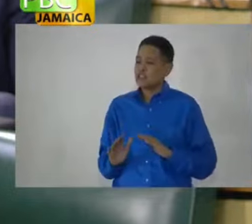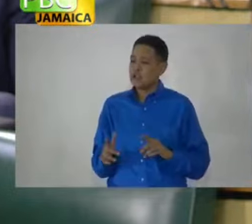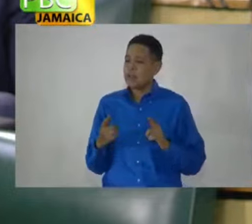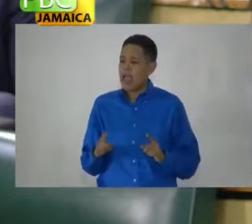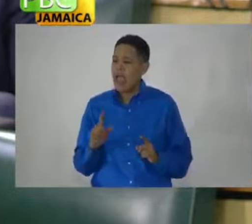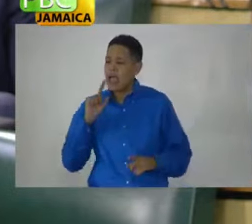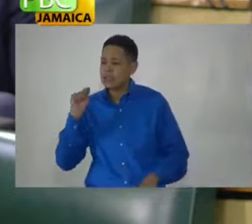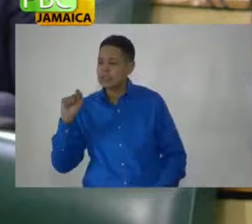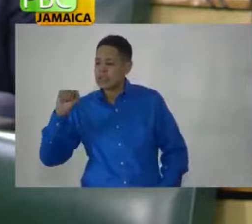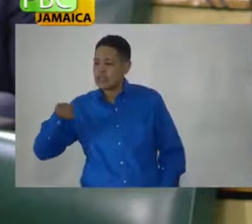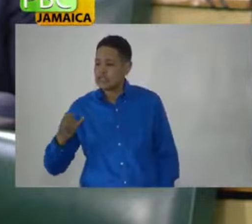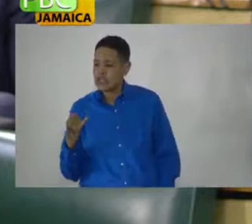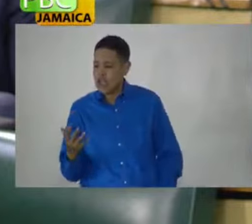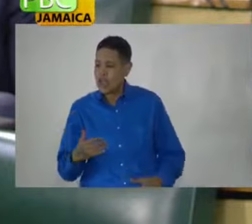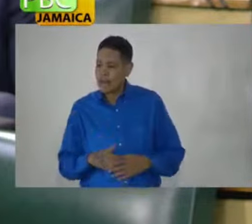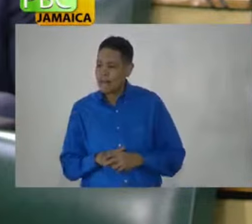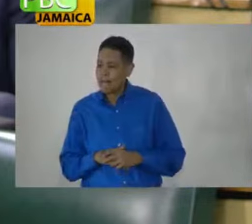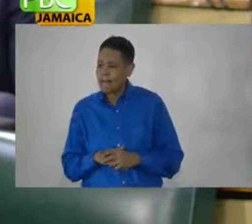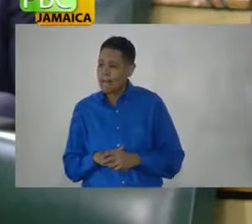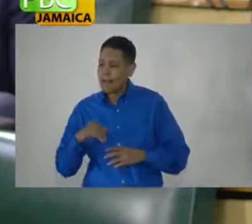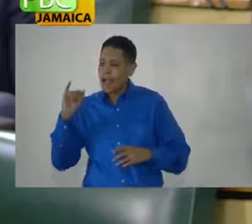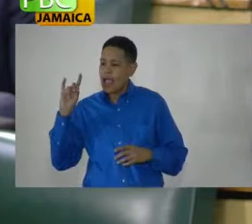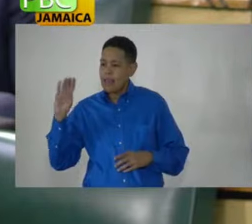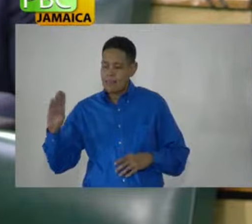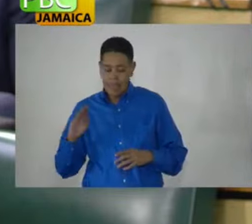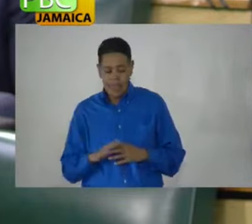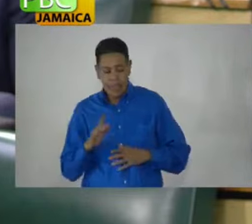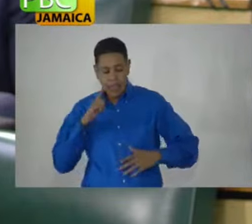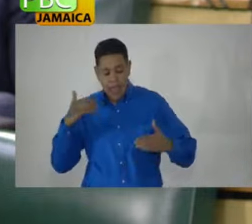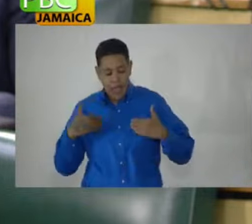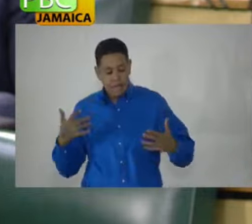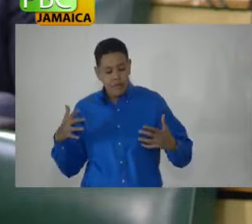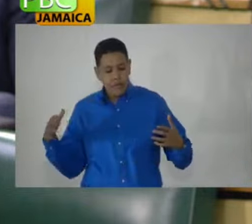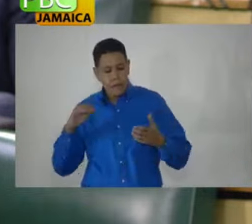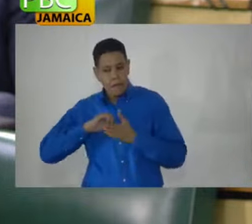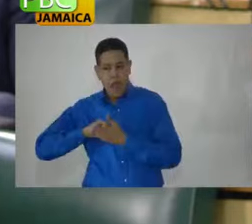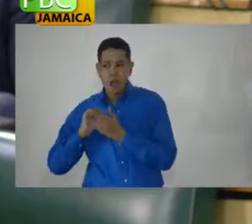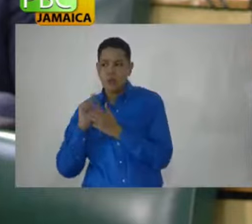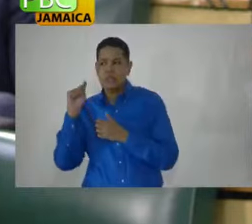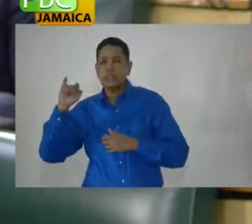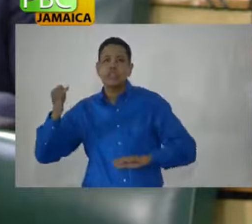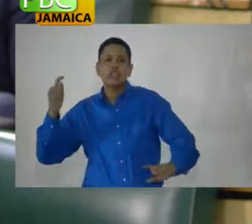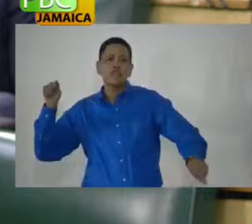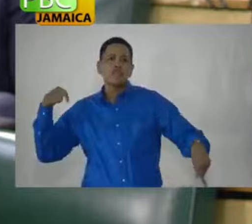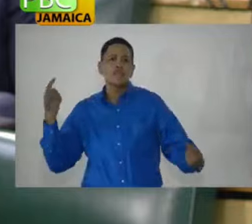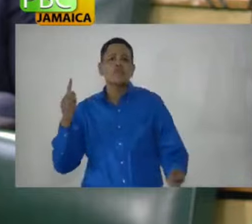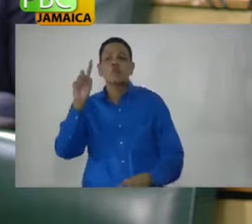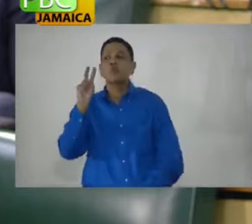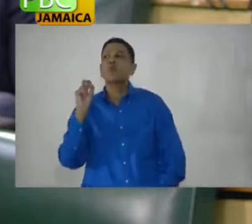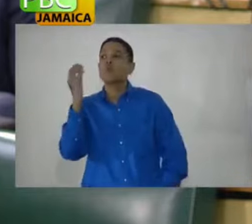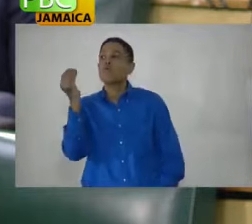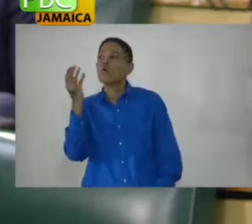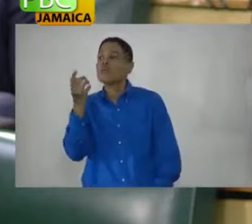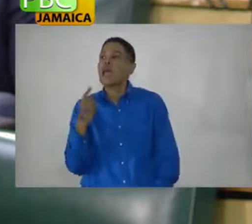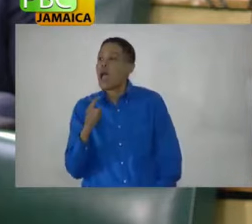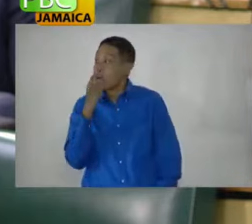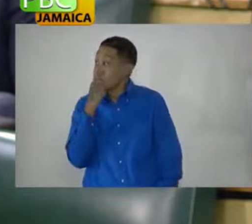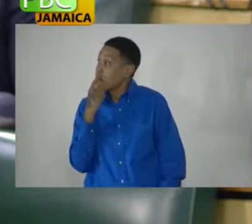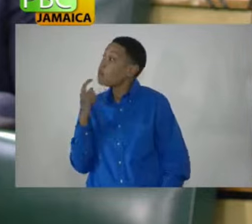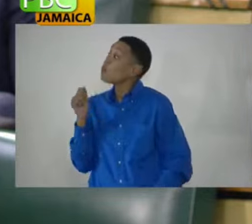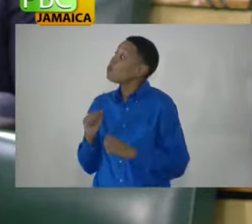Jamaica, TAJ. The IDB has been a partner with the TAJ since 2014, when